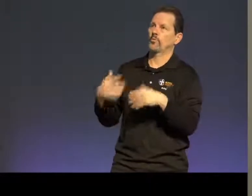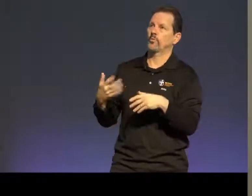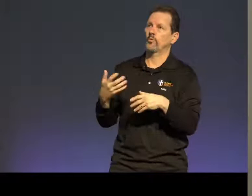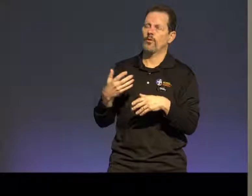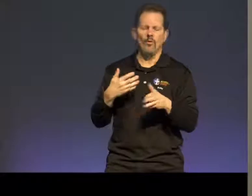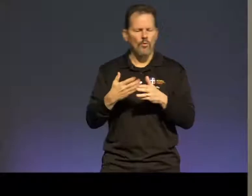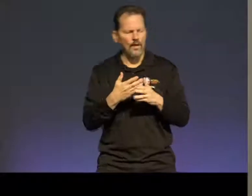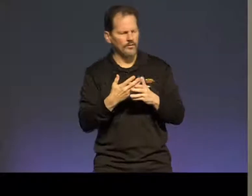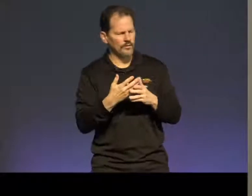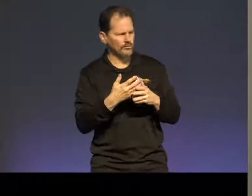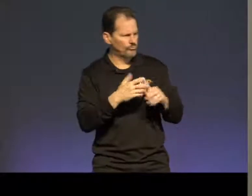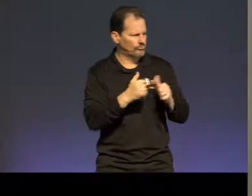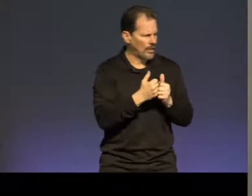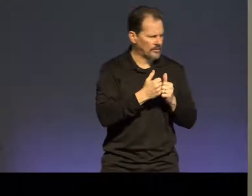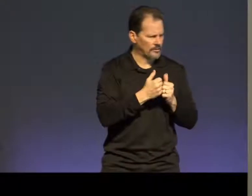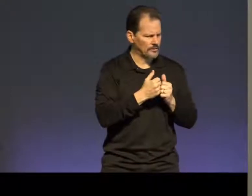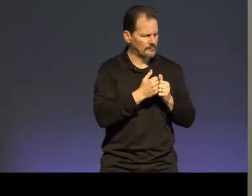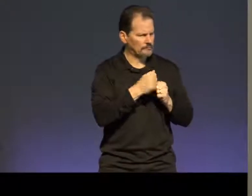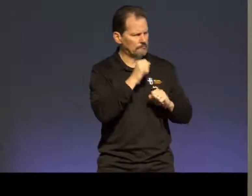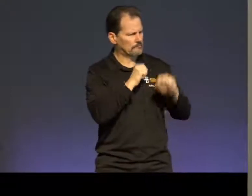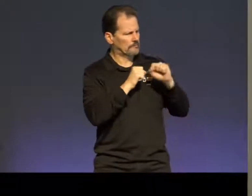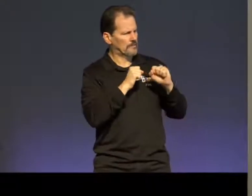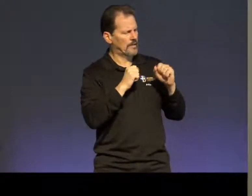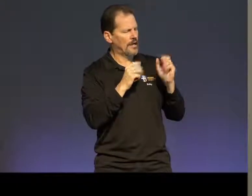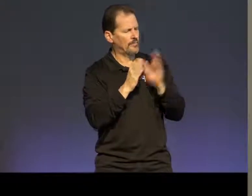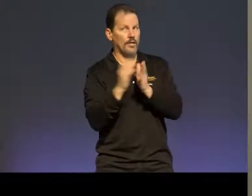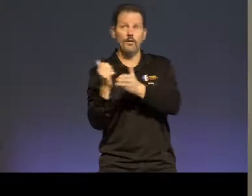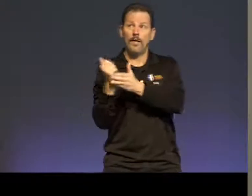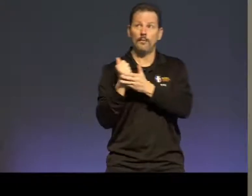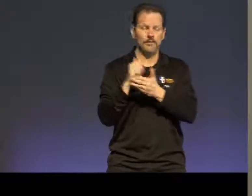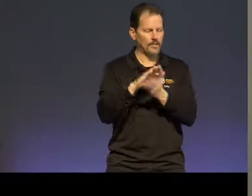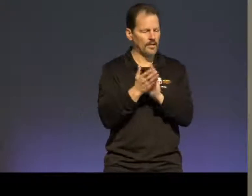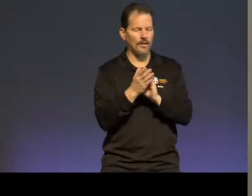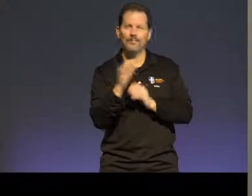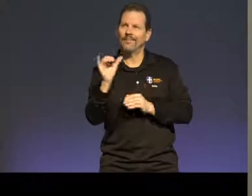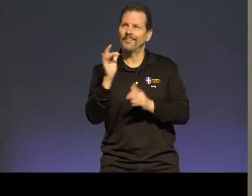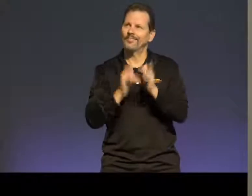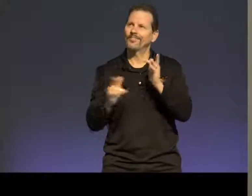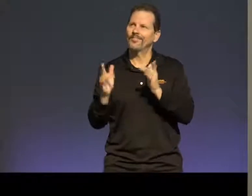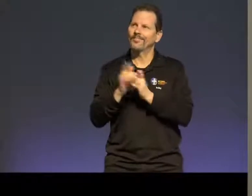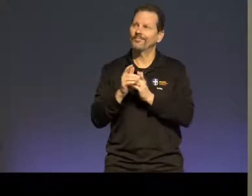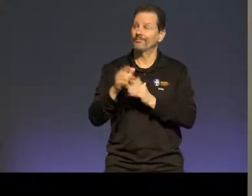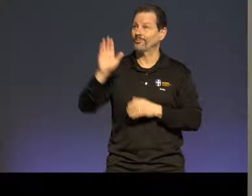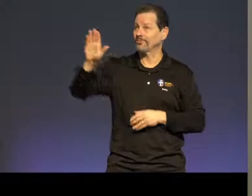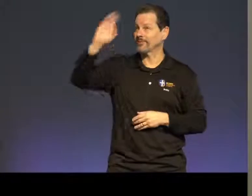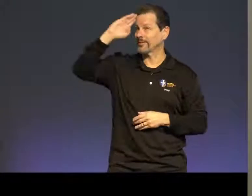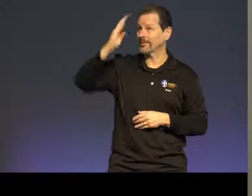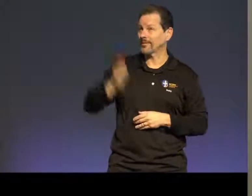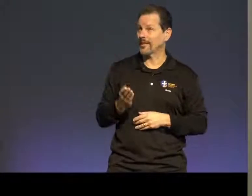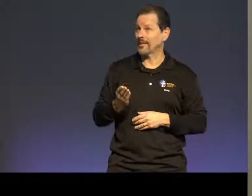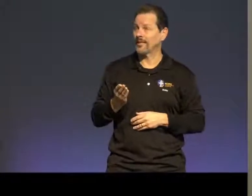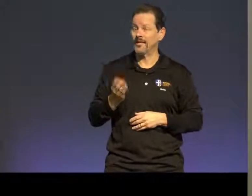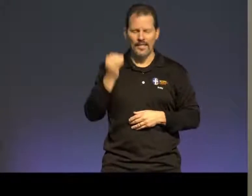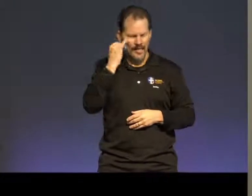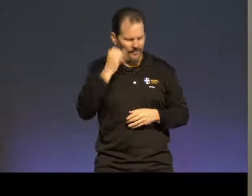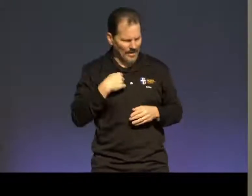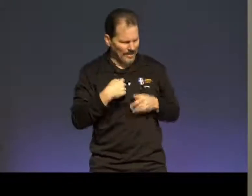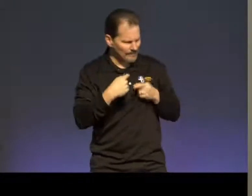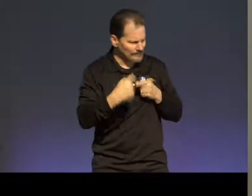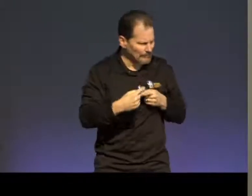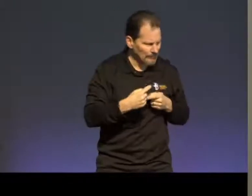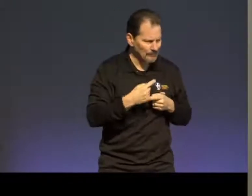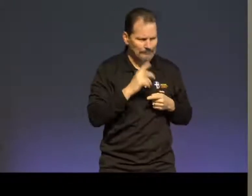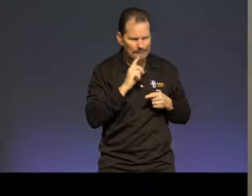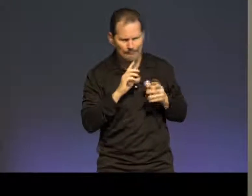to walk and be transformed into the likeness of your son. So now, Father, where I'm weak, be strong. Where I speak